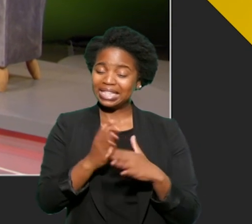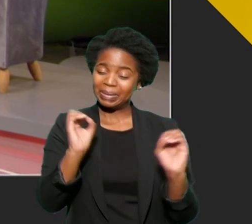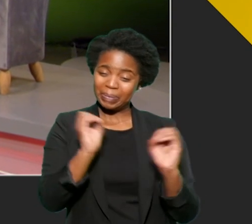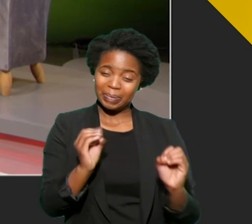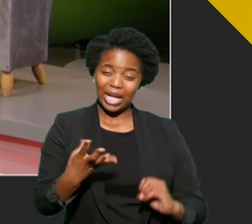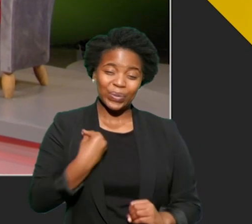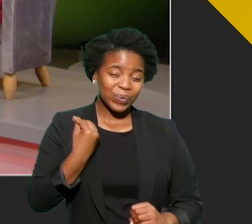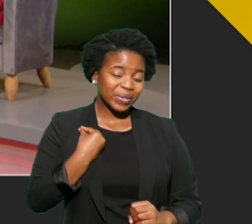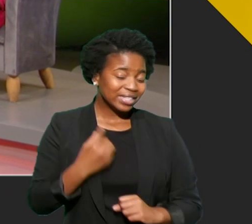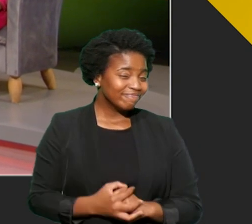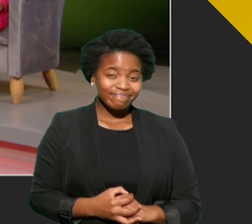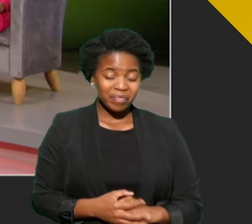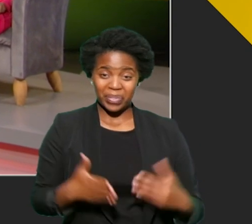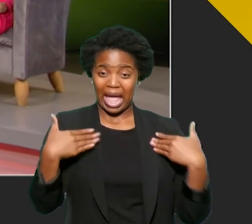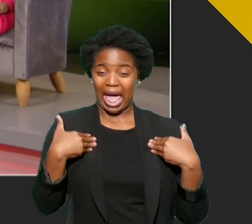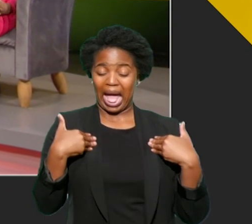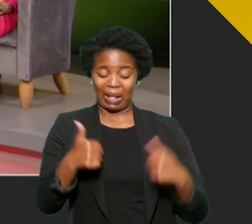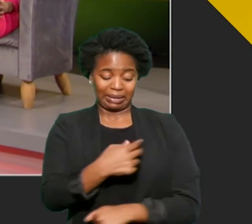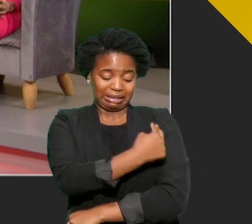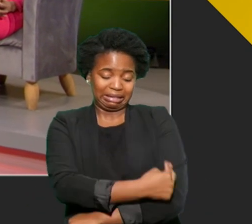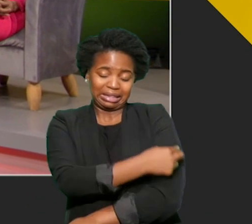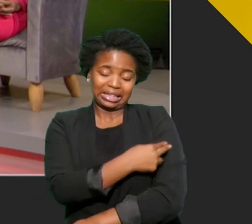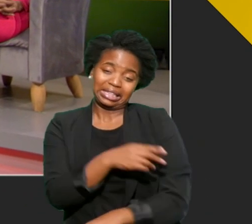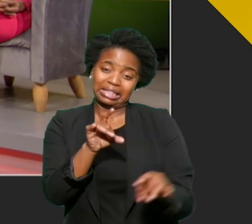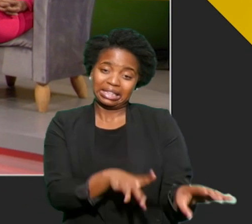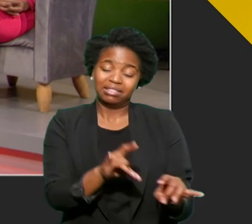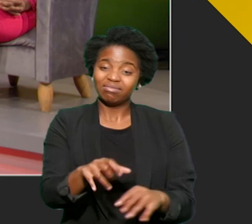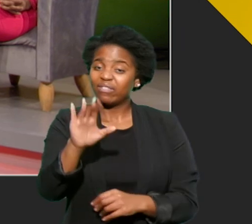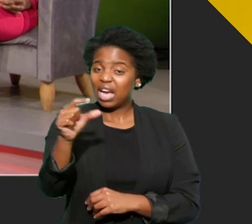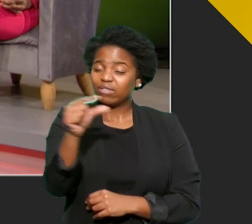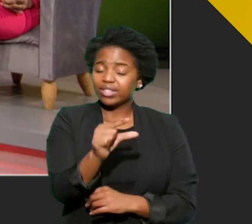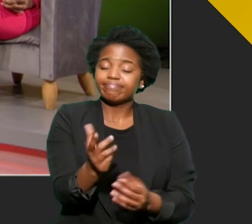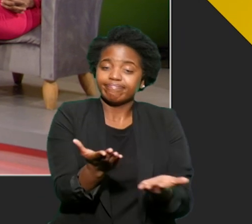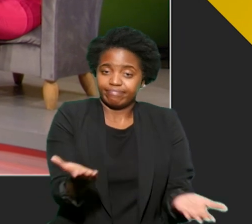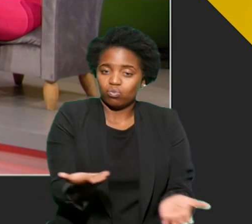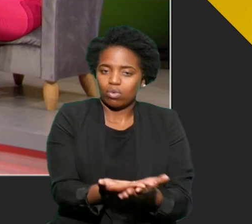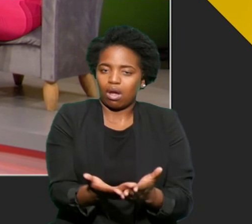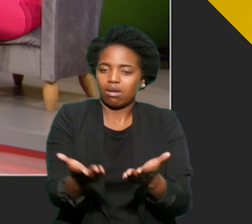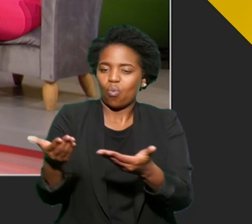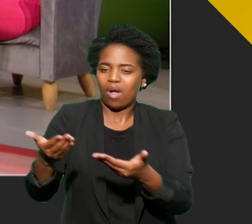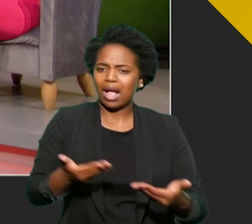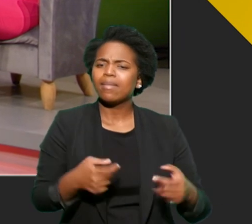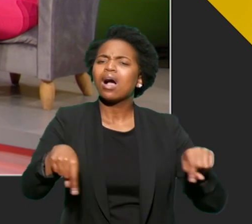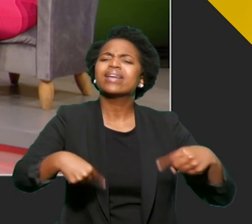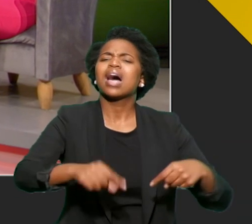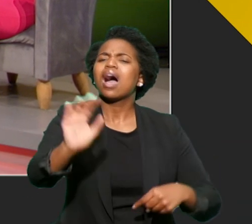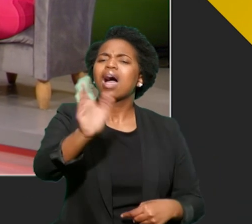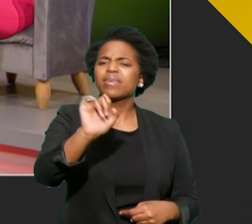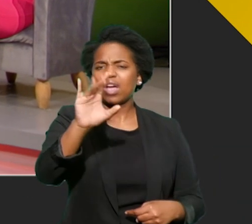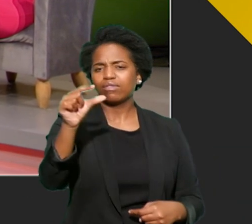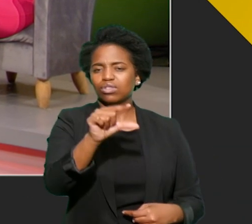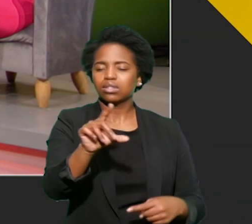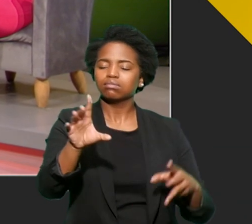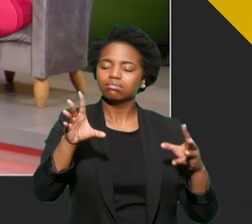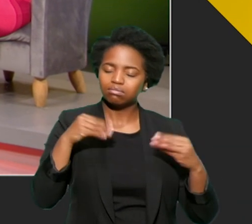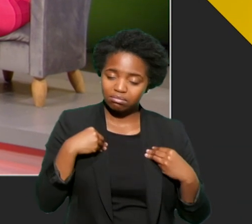amongst the youth, in a country where healthcare is really struggling, I think 5G is something that we can all definitely embrace. Sky Chaba Moto South Africa, embrace